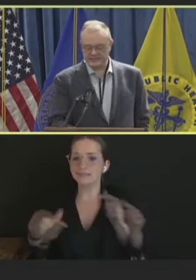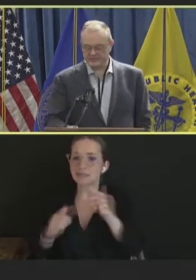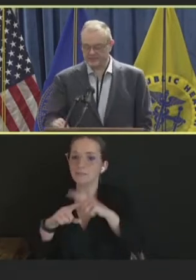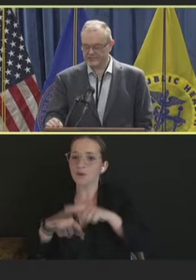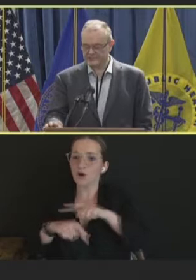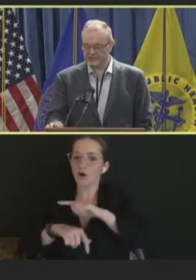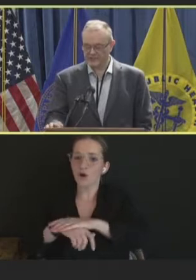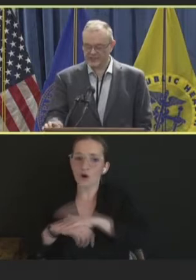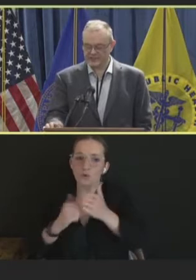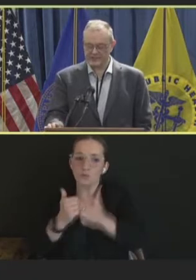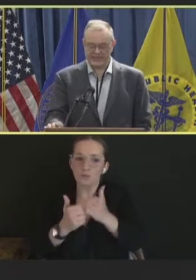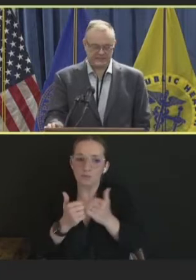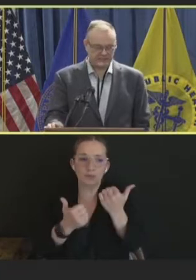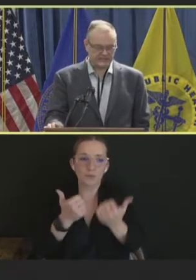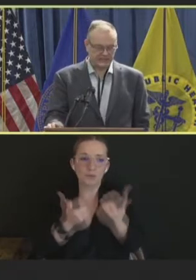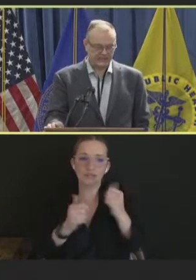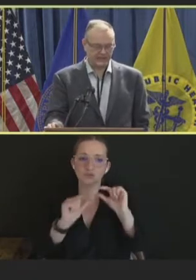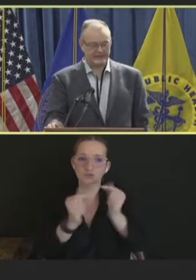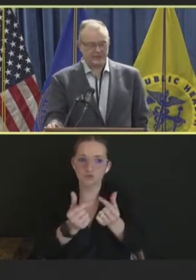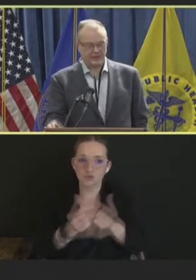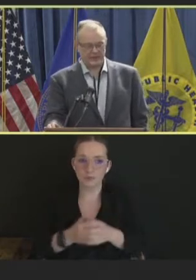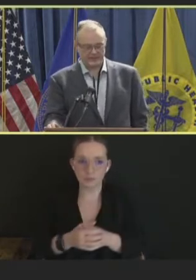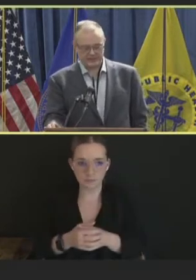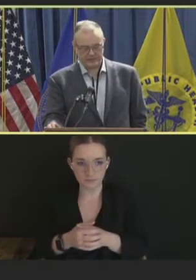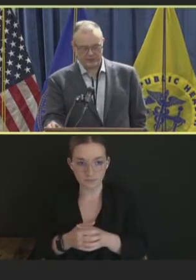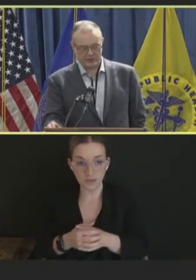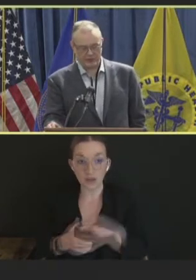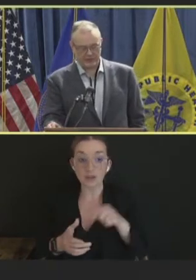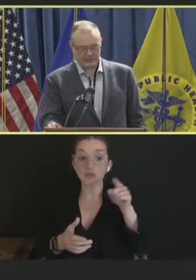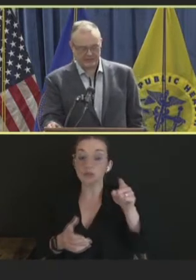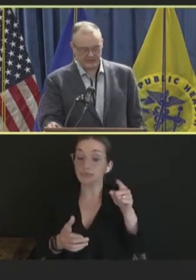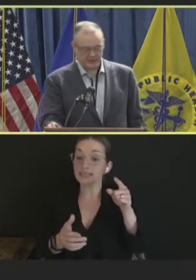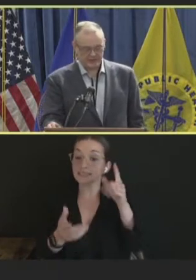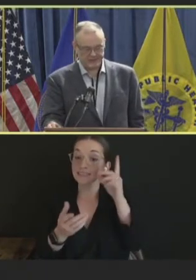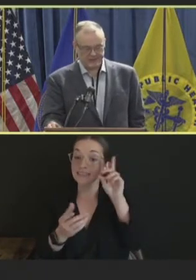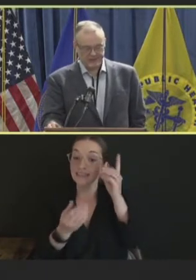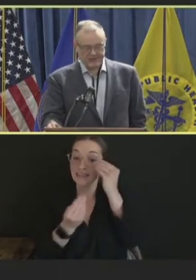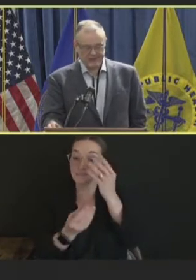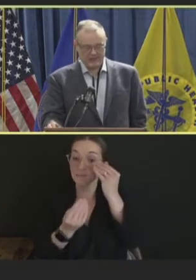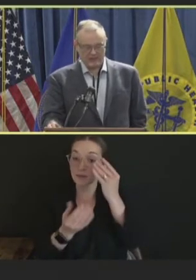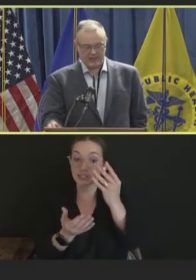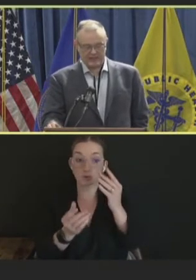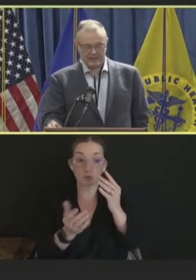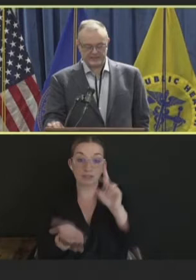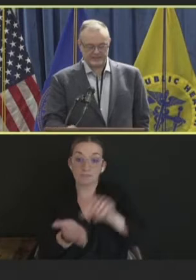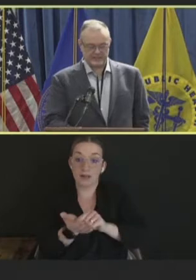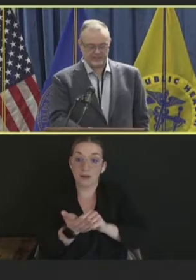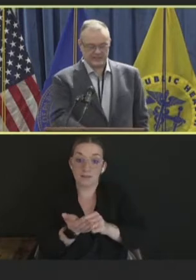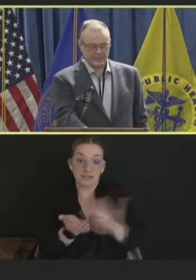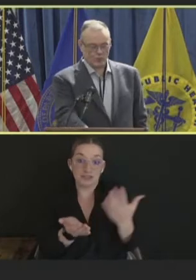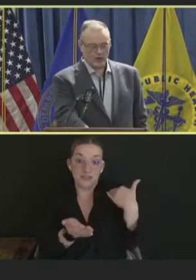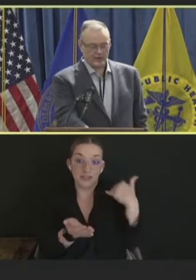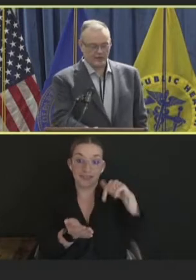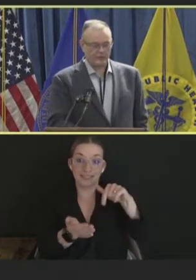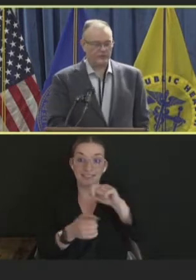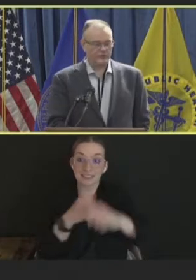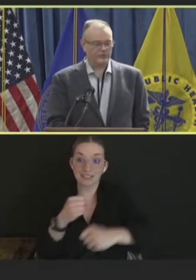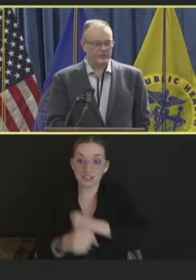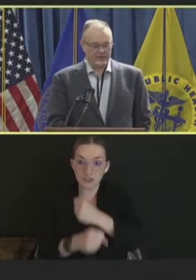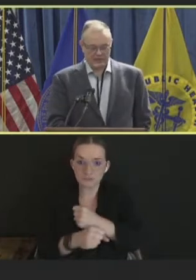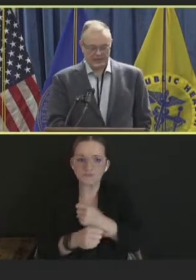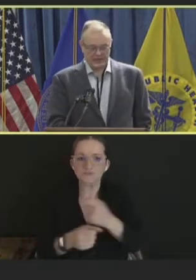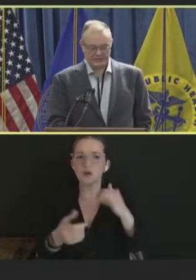This was published in New England early this year, pre-printed last fall. And essentially, just to walk you